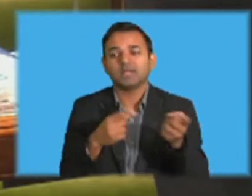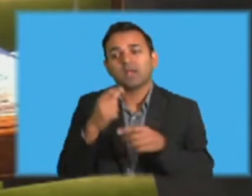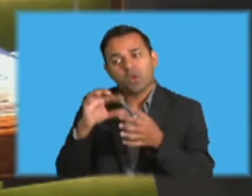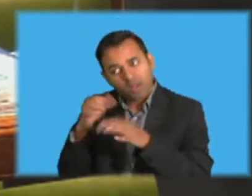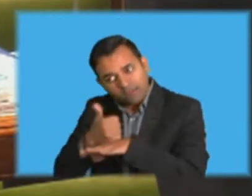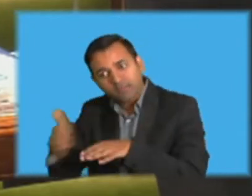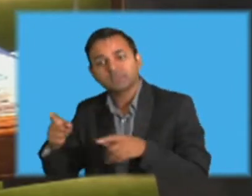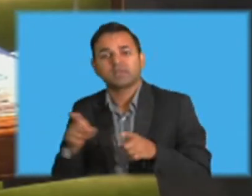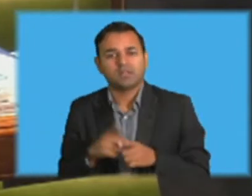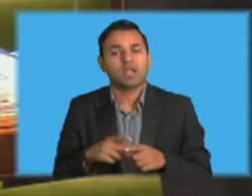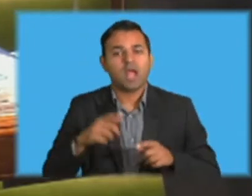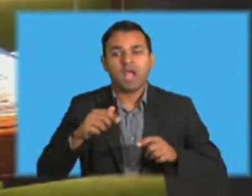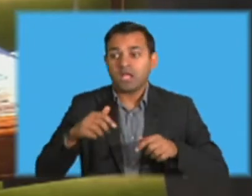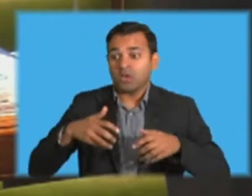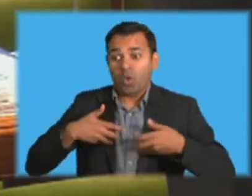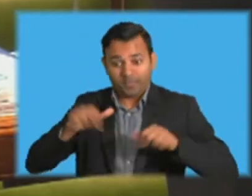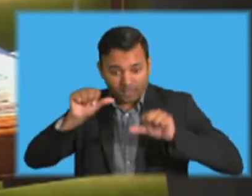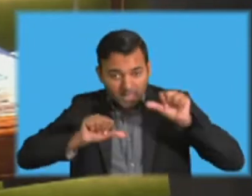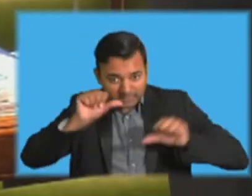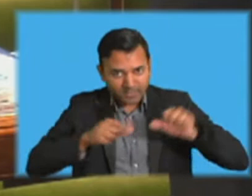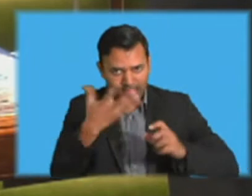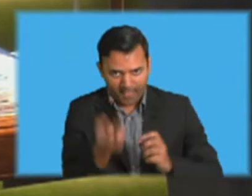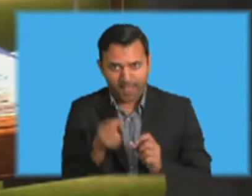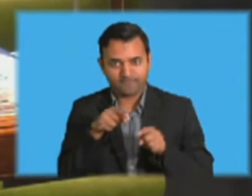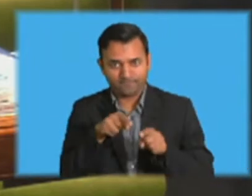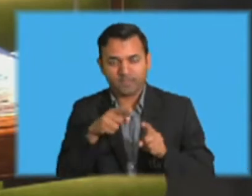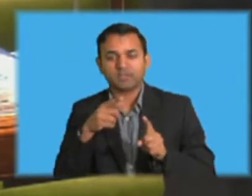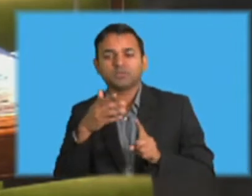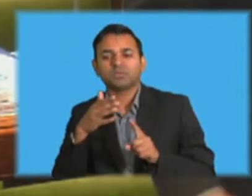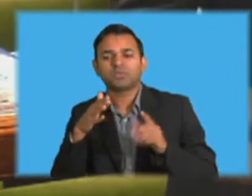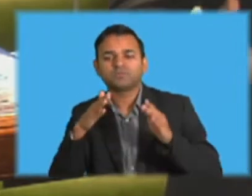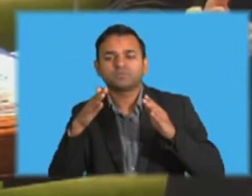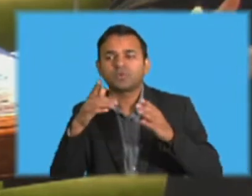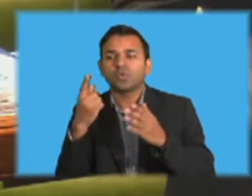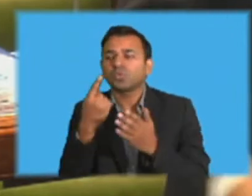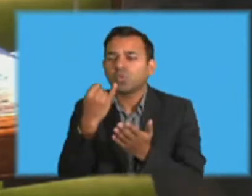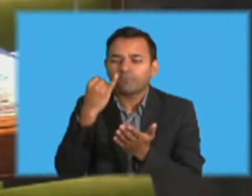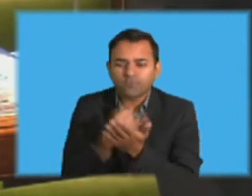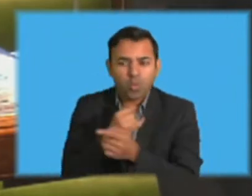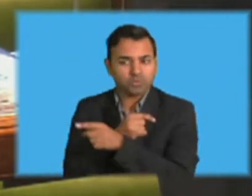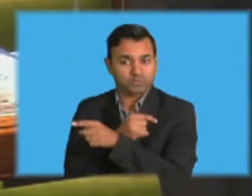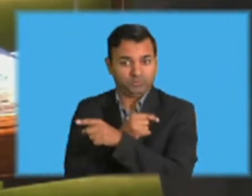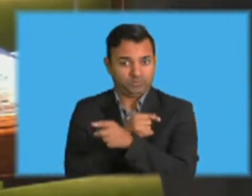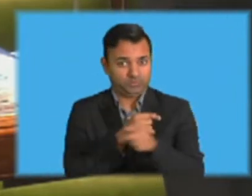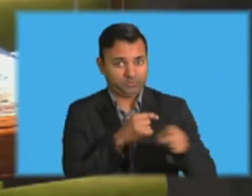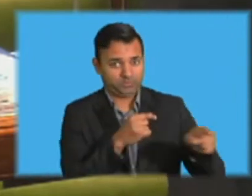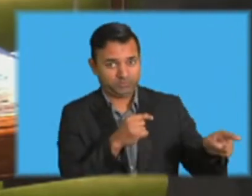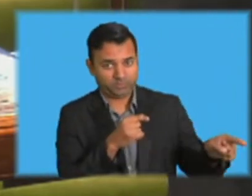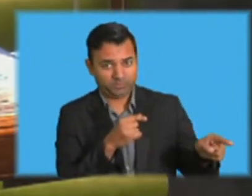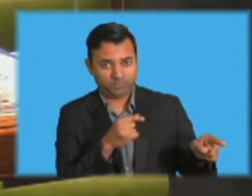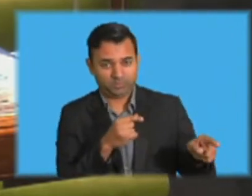their assessment, that the main culprit, so to speak, that used to, for want of a better word,